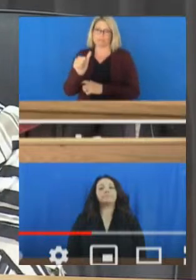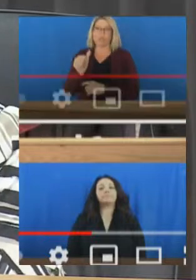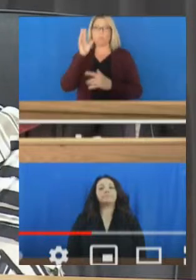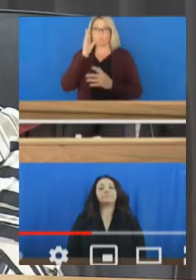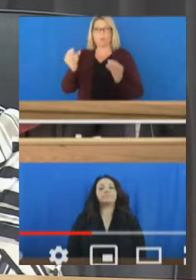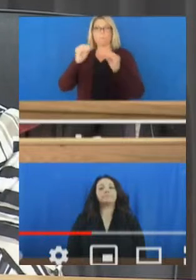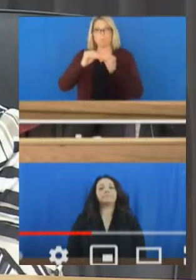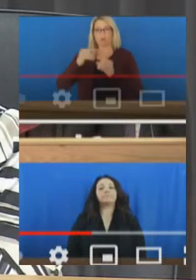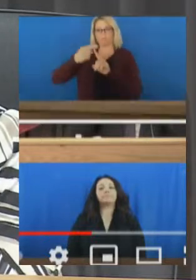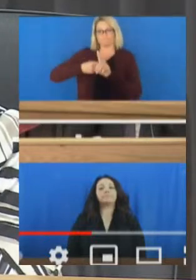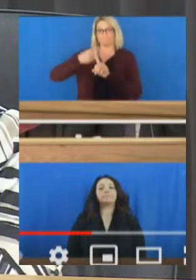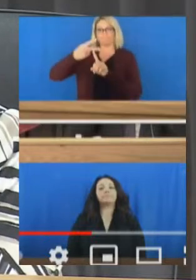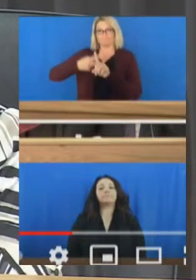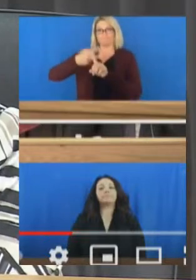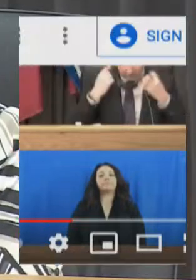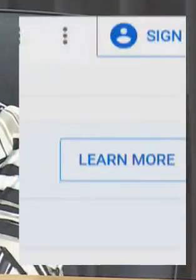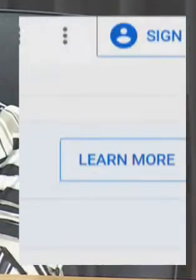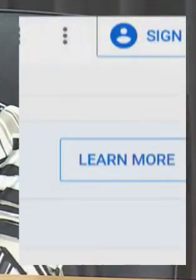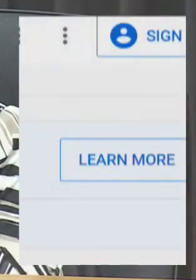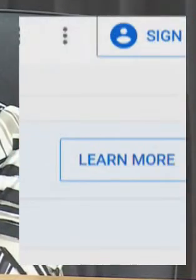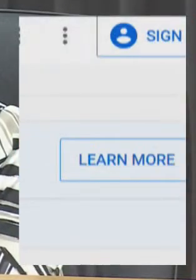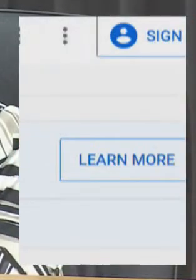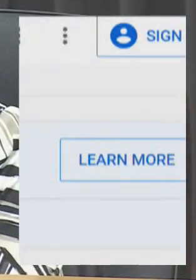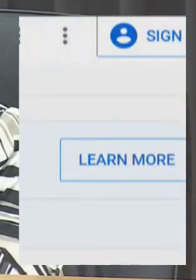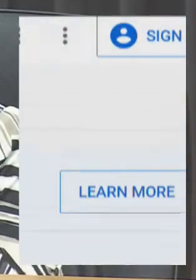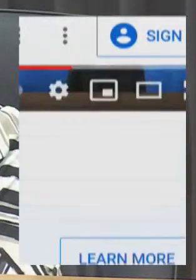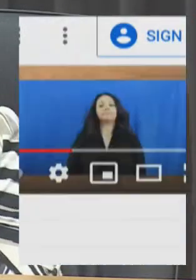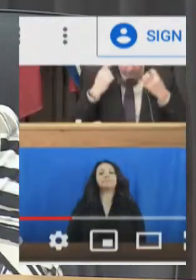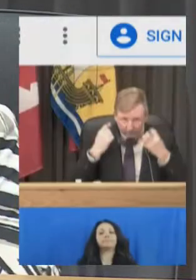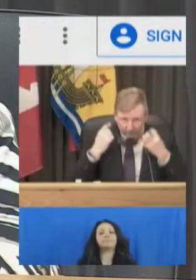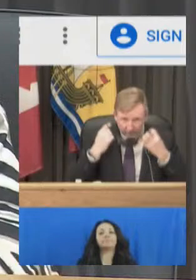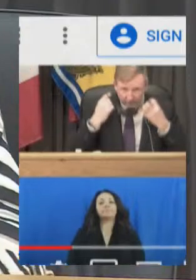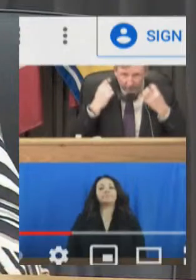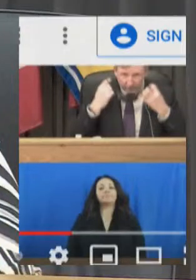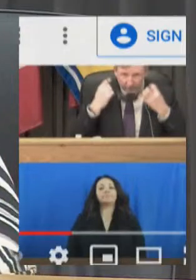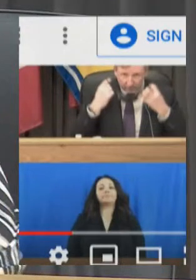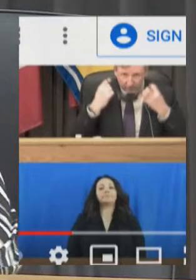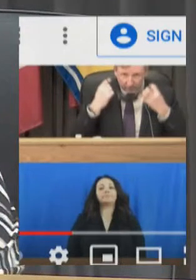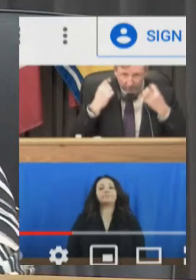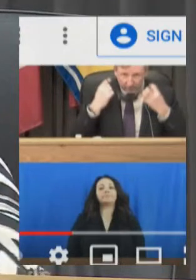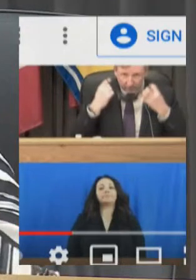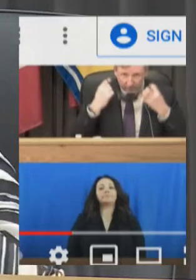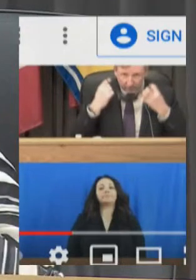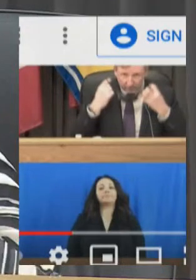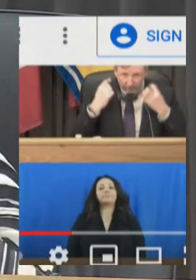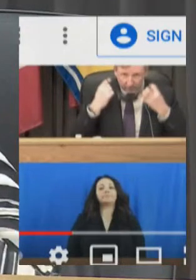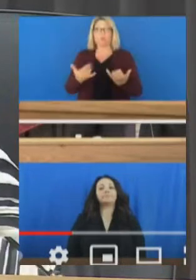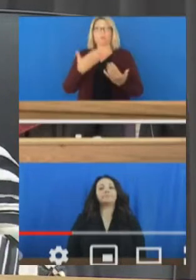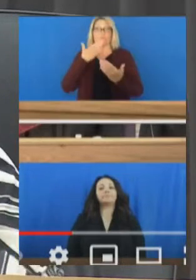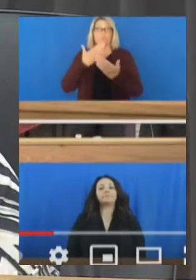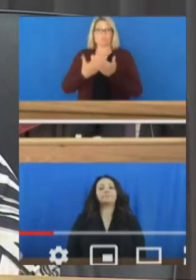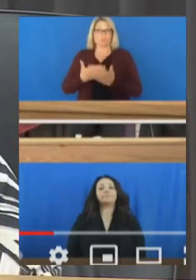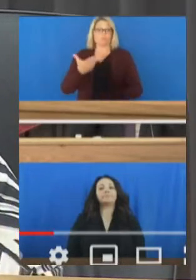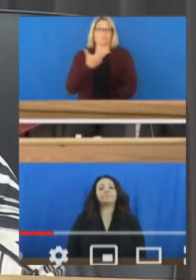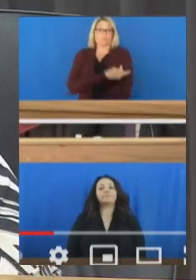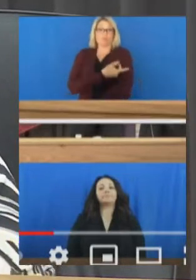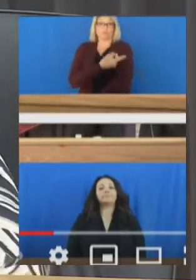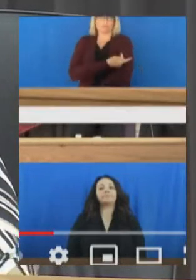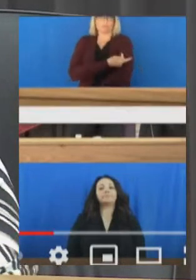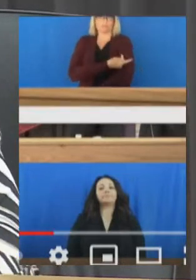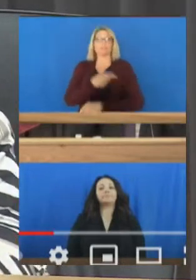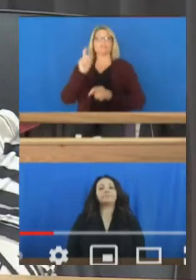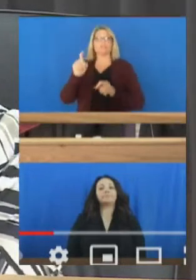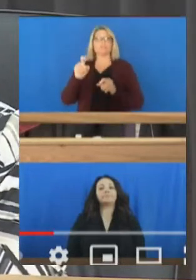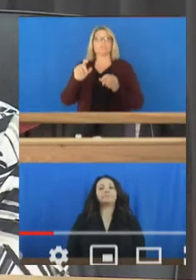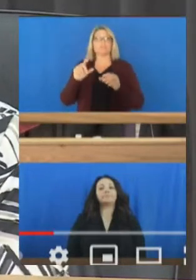we expect to see the same trends here. Today, spring seems to finally have arrived in New Brunswick. It is a beautiful